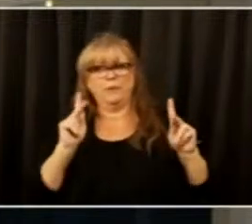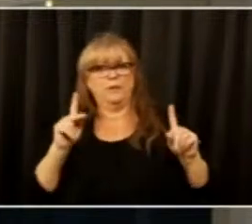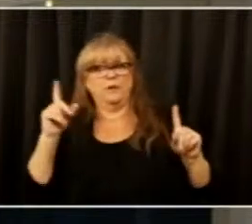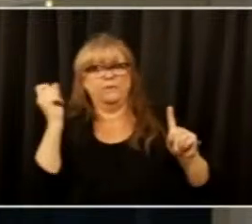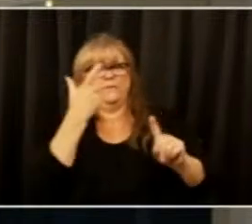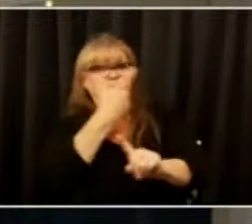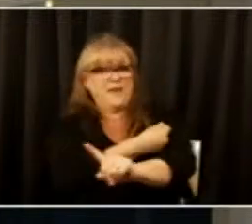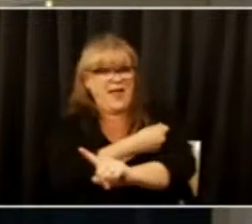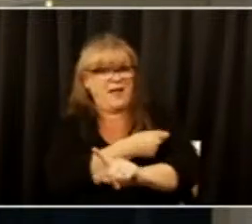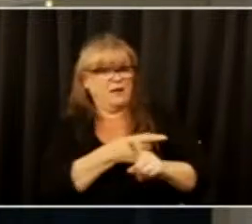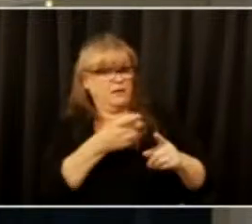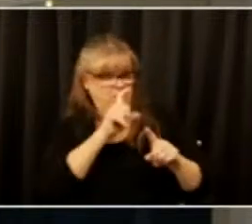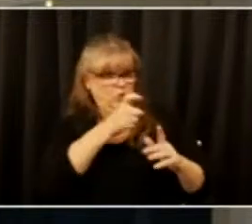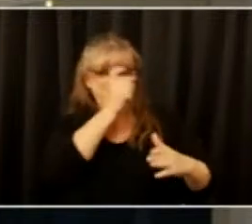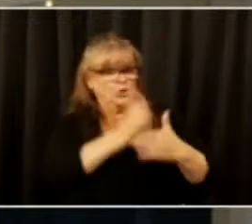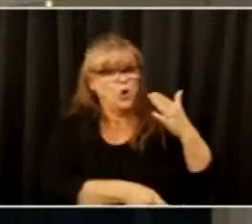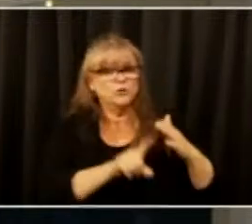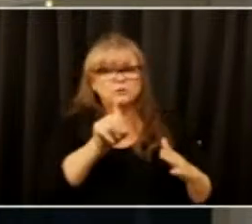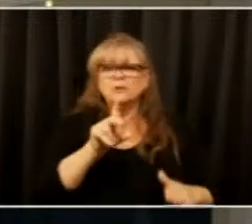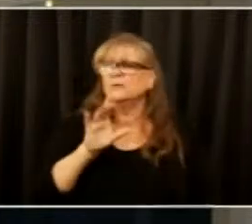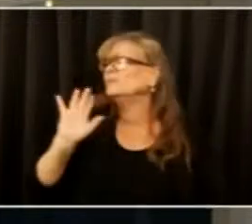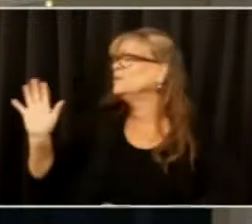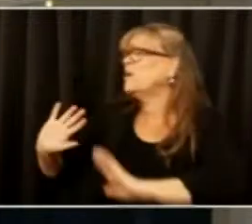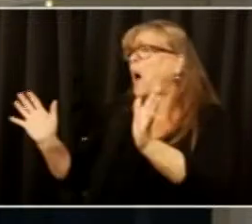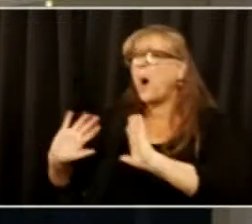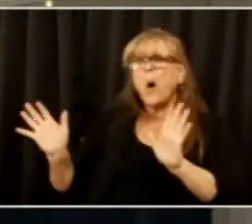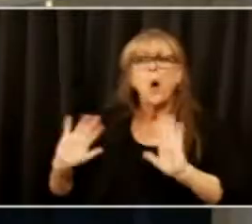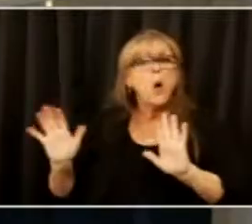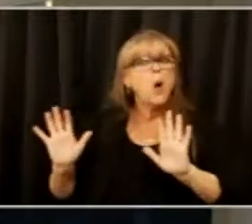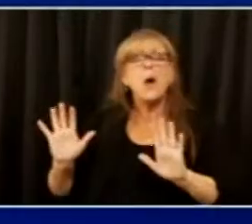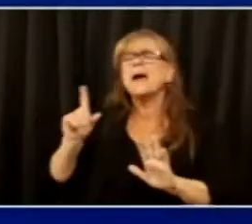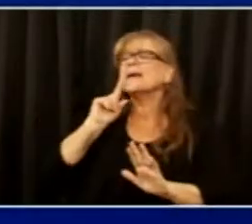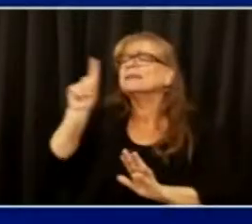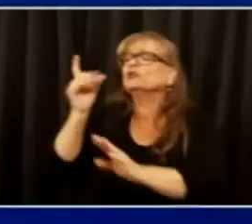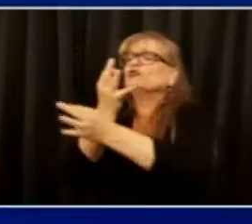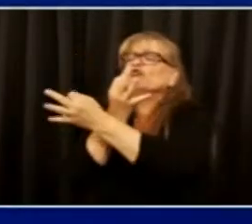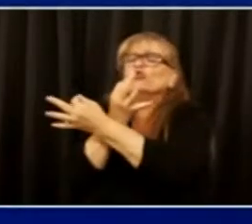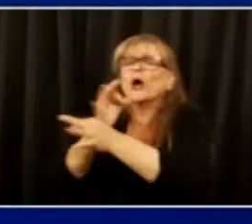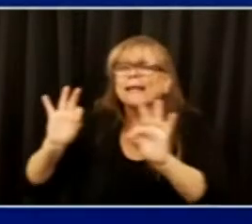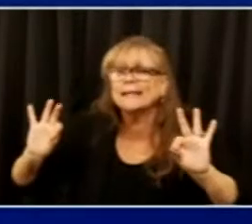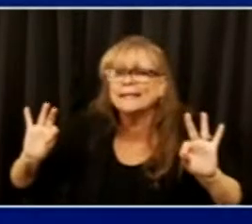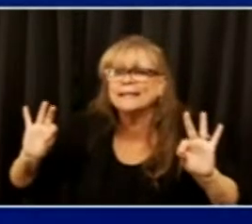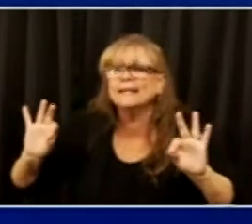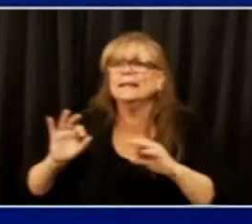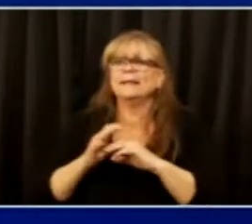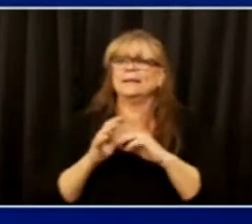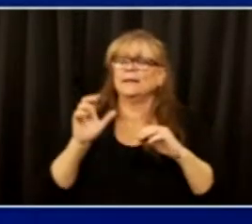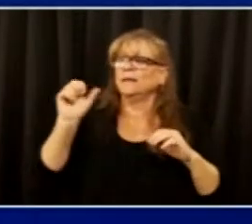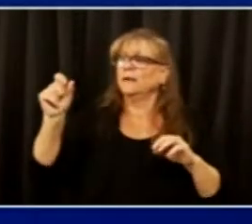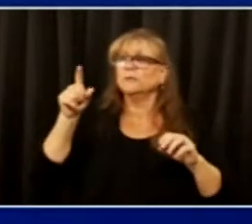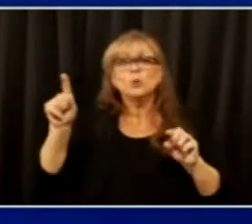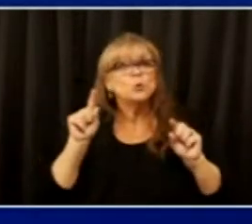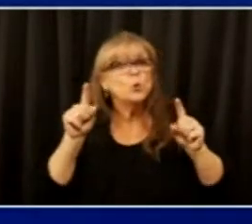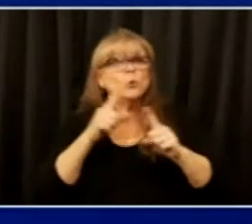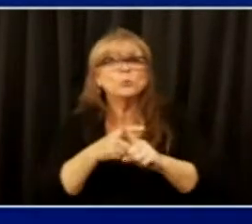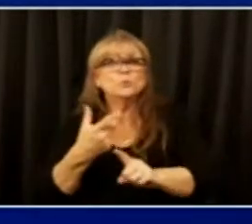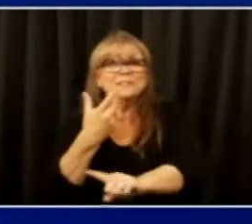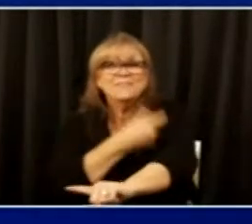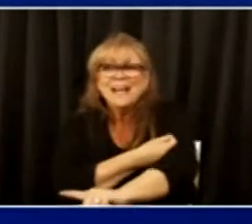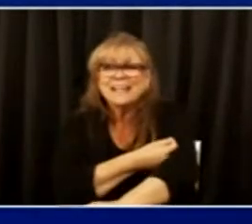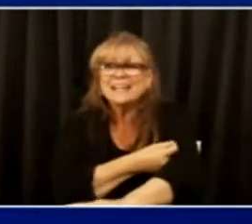no, it's free for everybody. In fact, you might even get a free shirt or a gift certificate, or I think Abe Basin